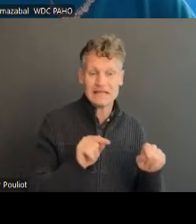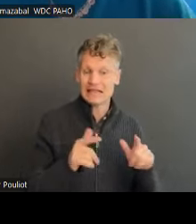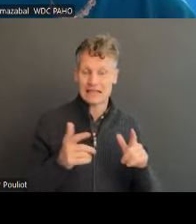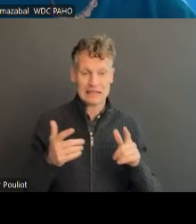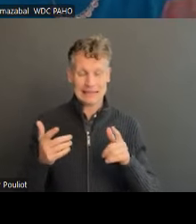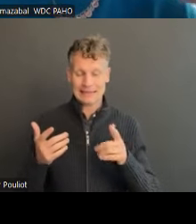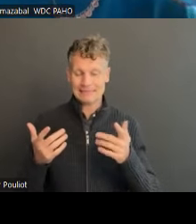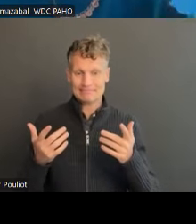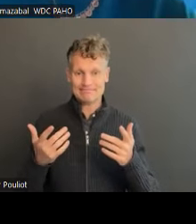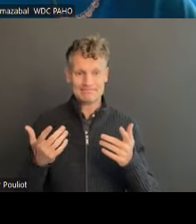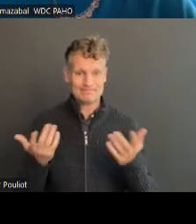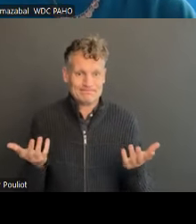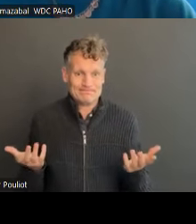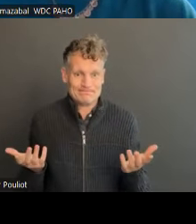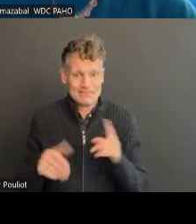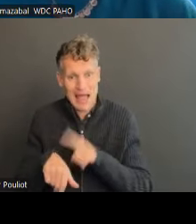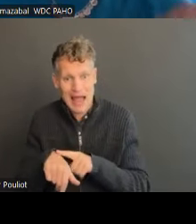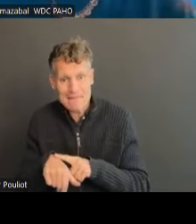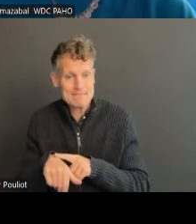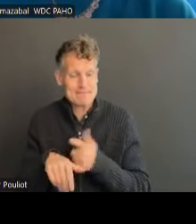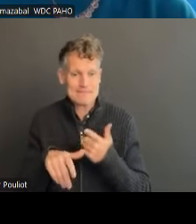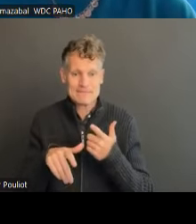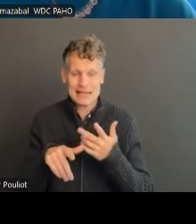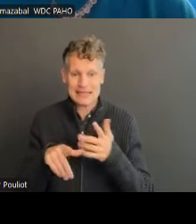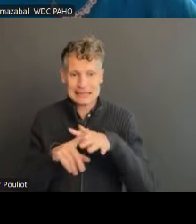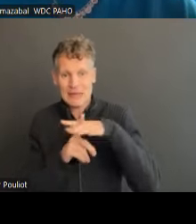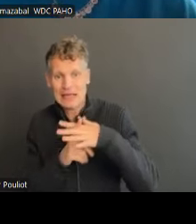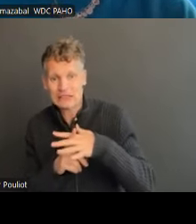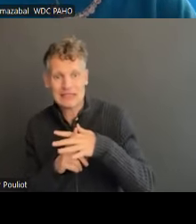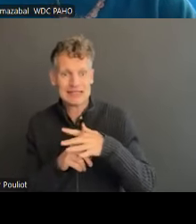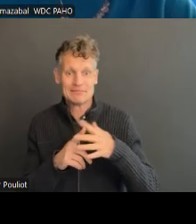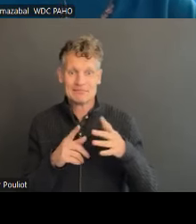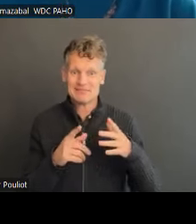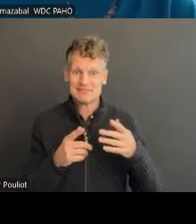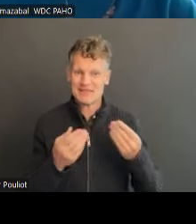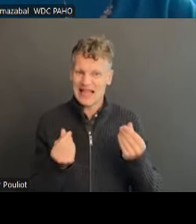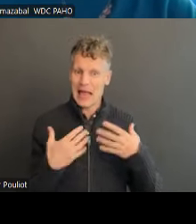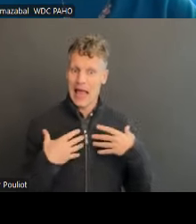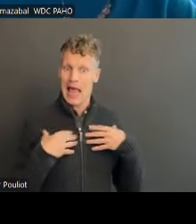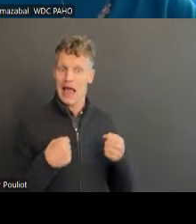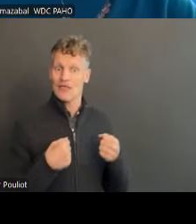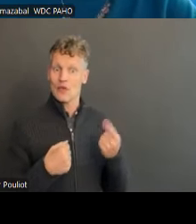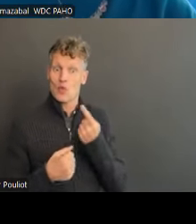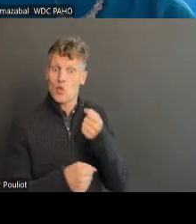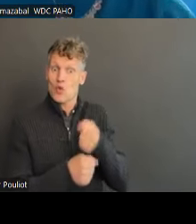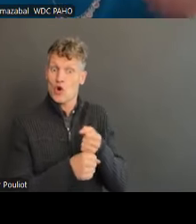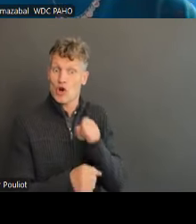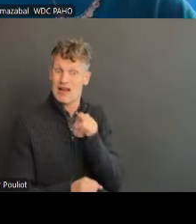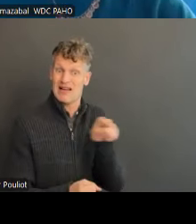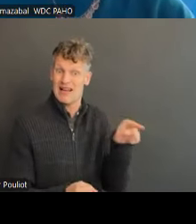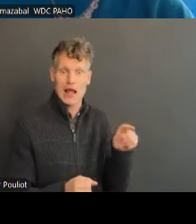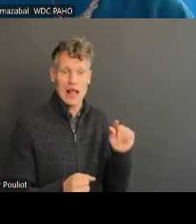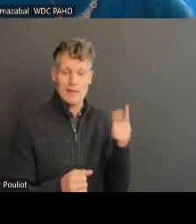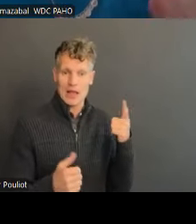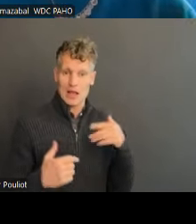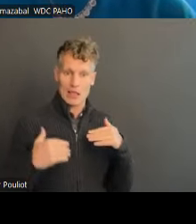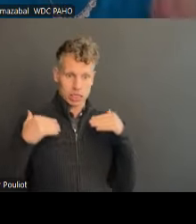times and conditions. Health personnel sometimes is overwhelmed. They don't have the time. They have a lot of